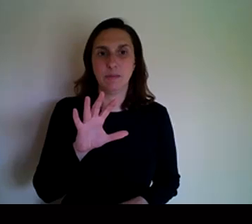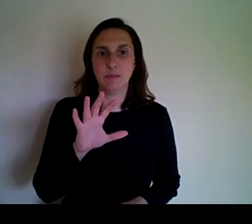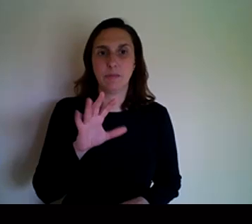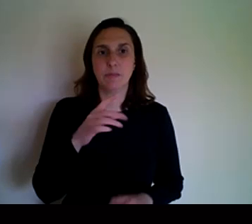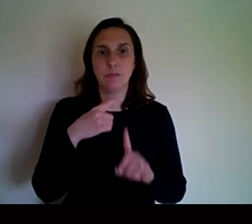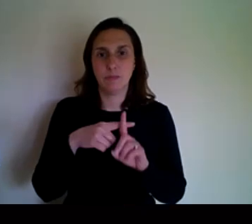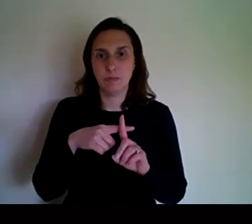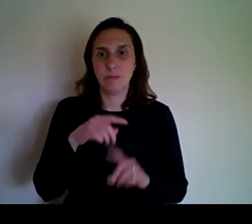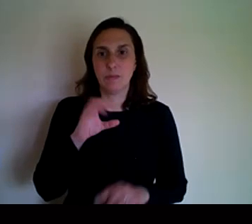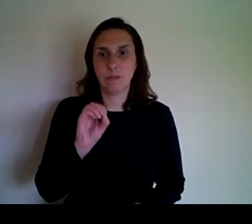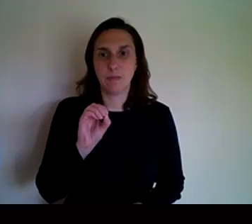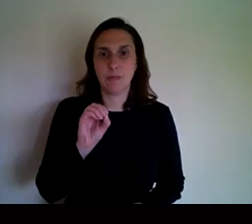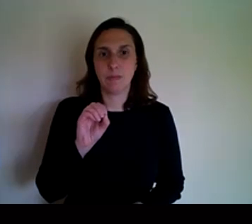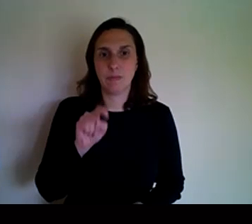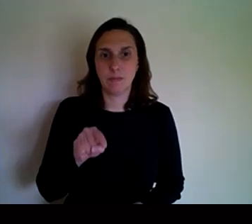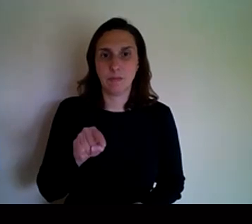plus